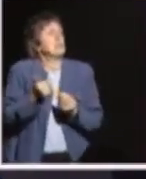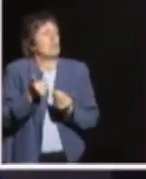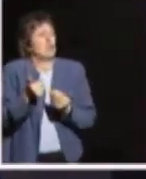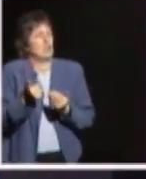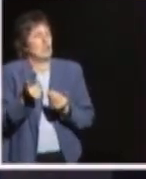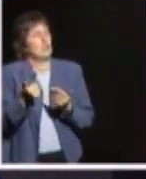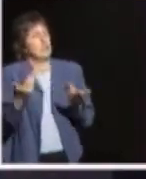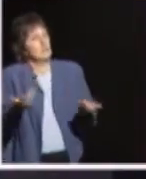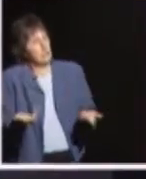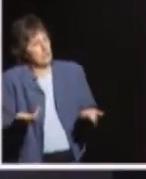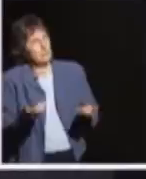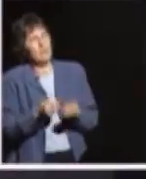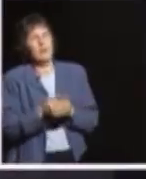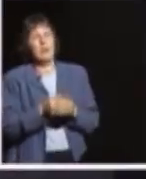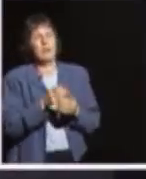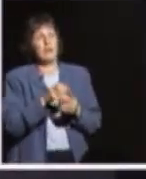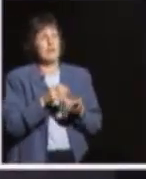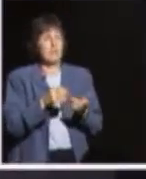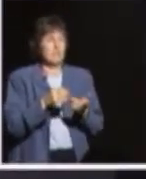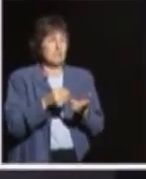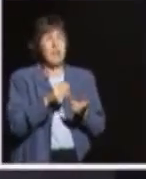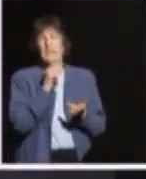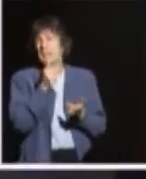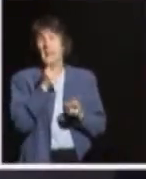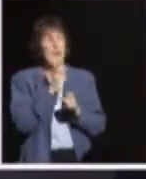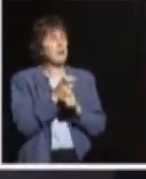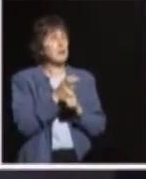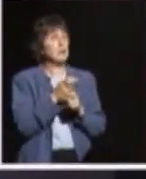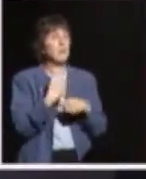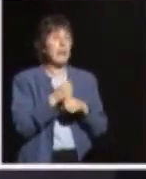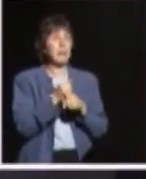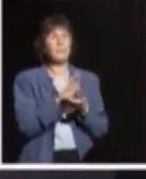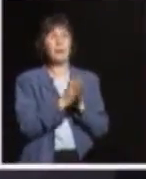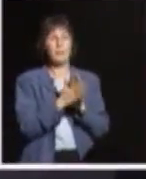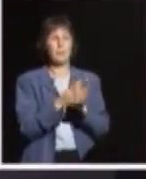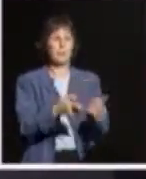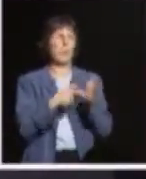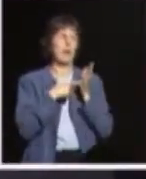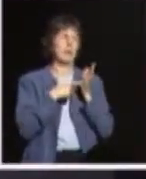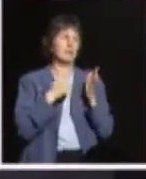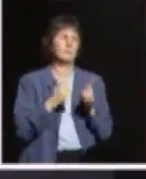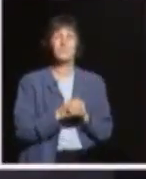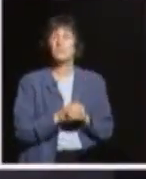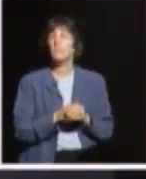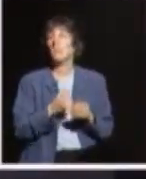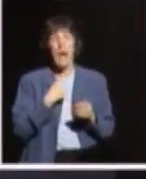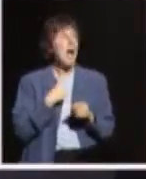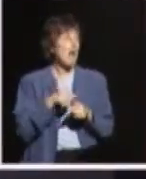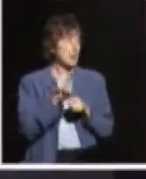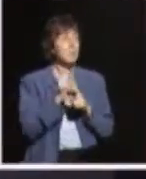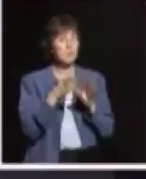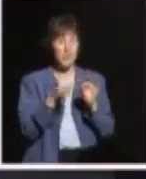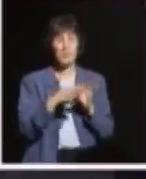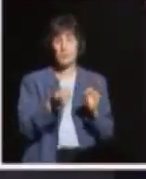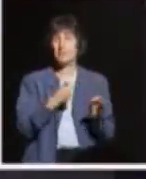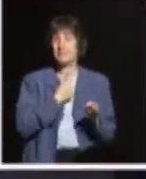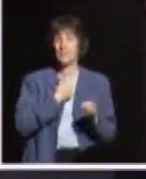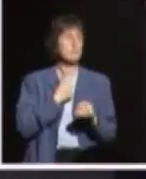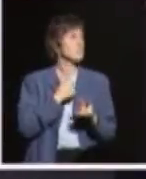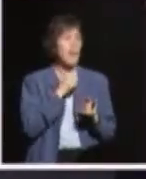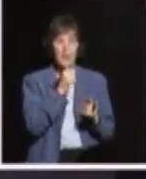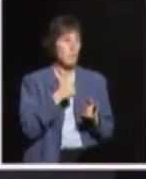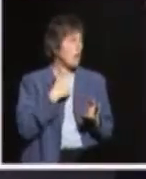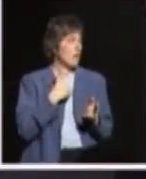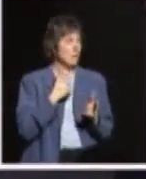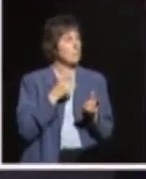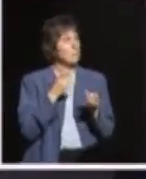particularly a draconian requirement. I too use closed captions, even though I'm not a person with significant